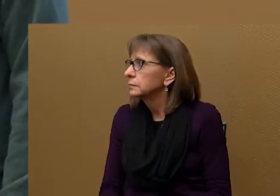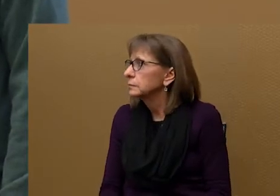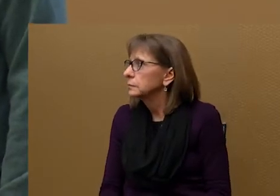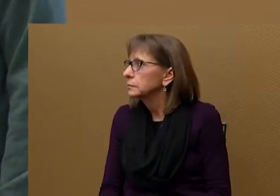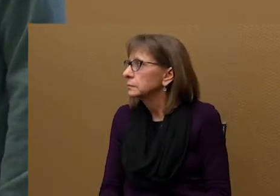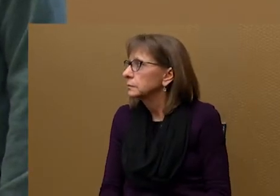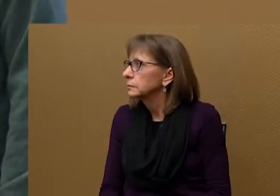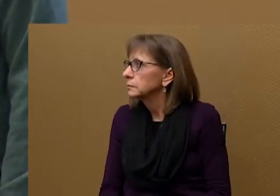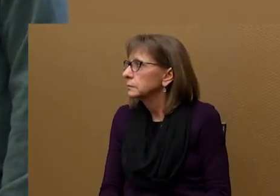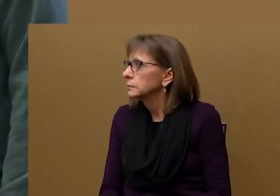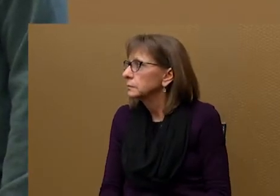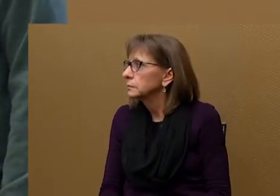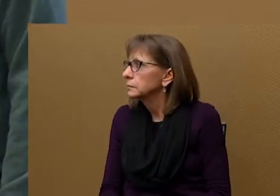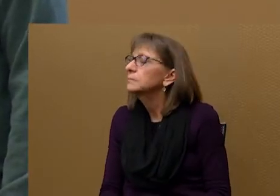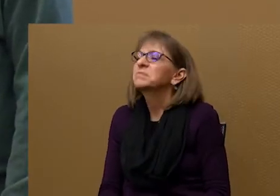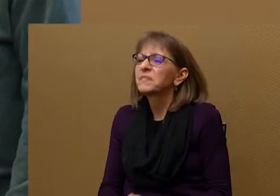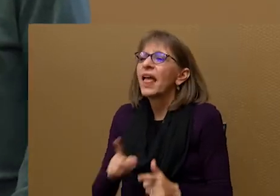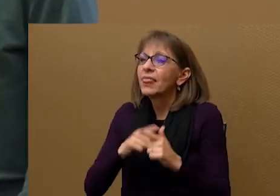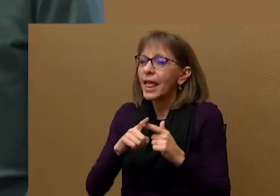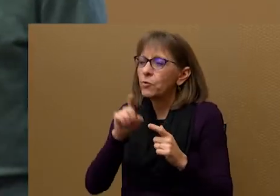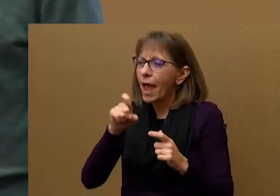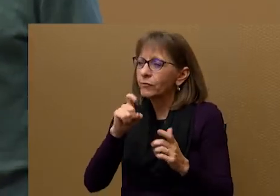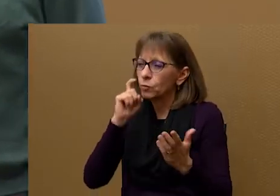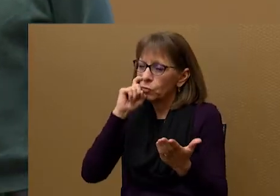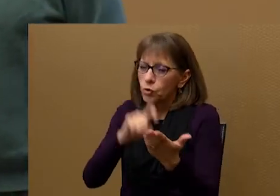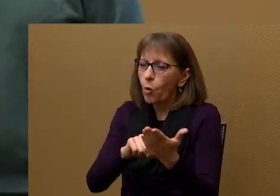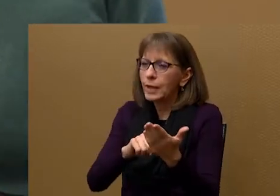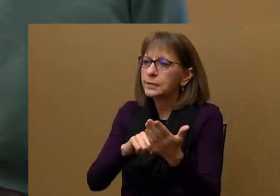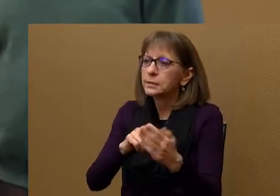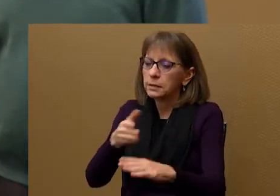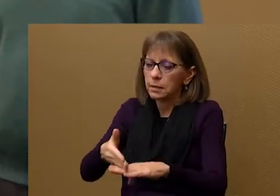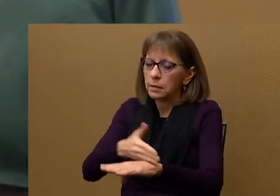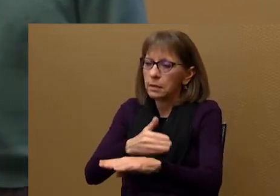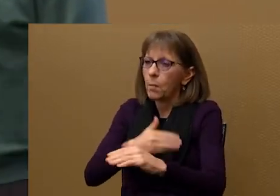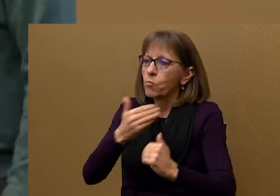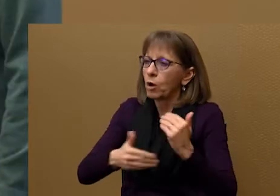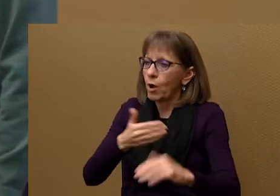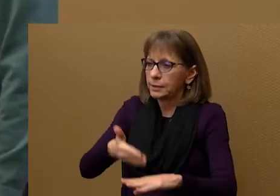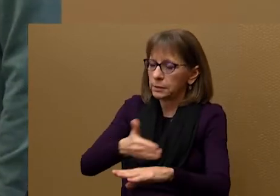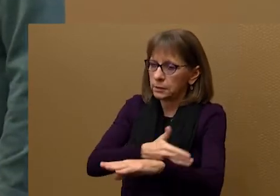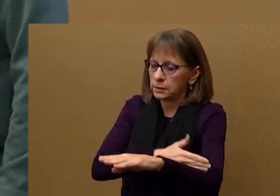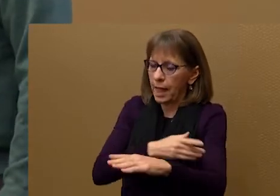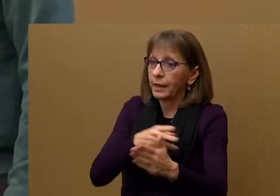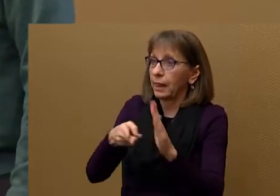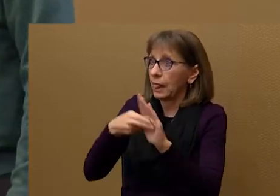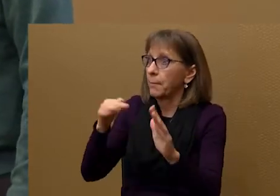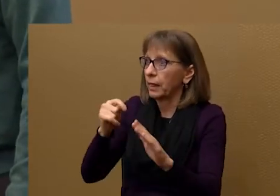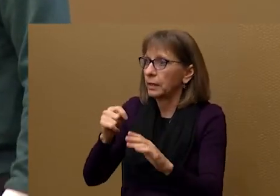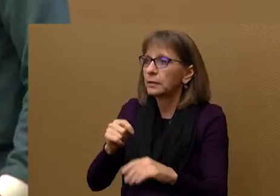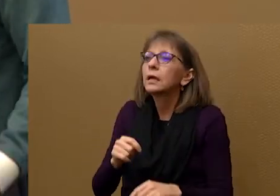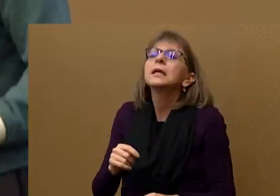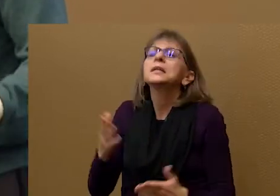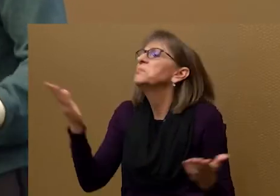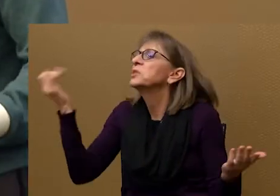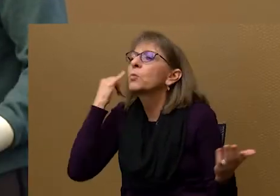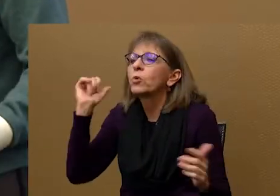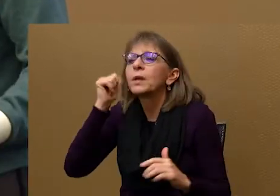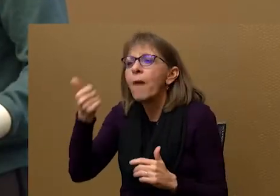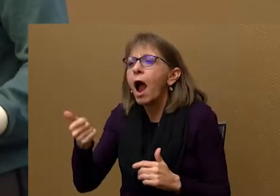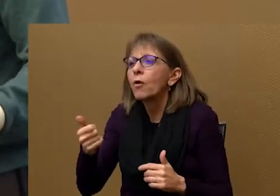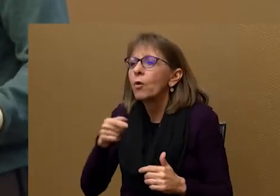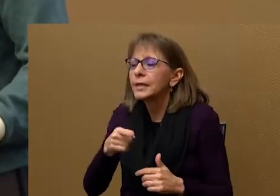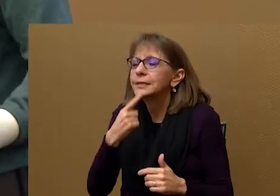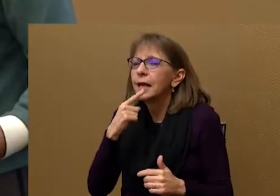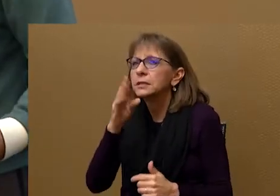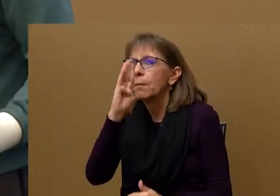there's progress and label the progress. So let's assume tomorrow the child says, ball, and says a little bit